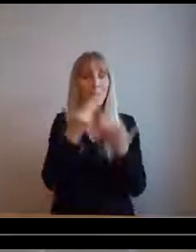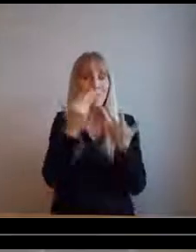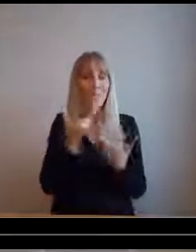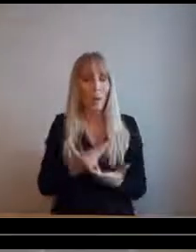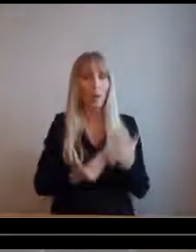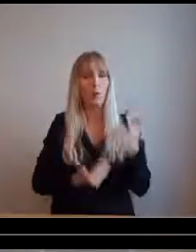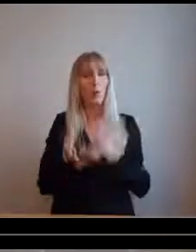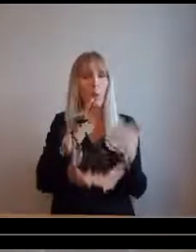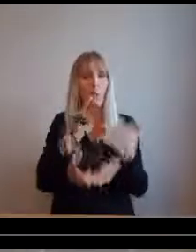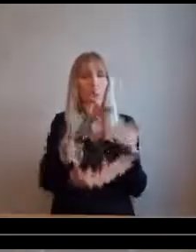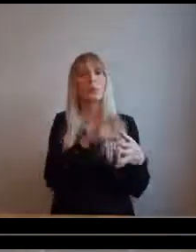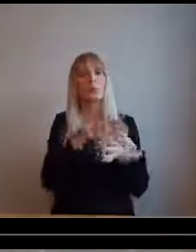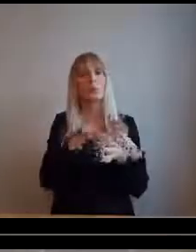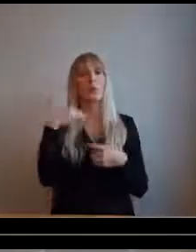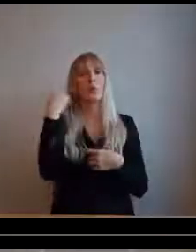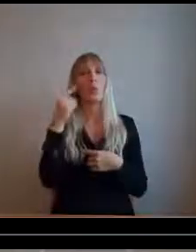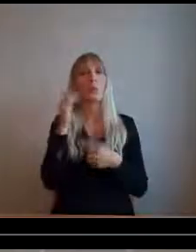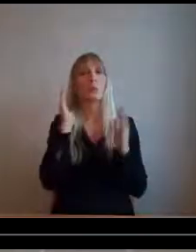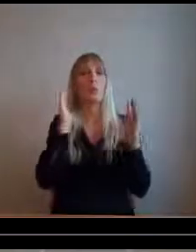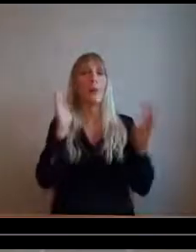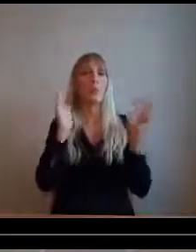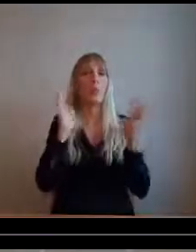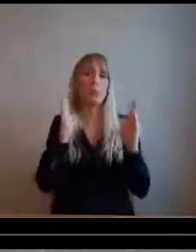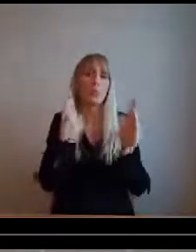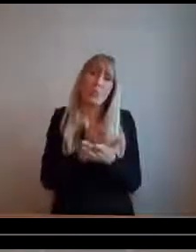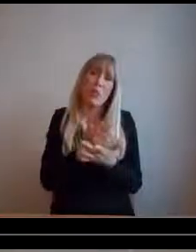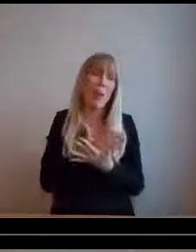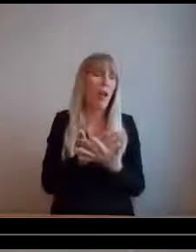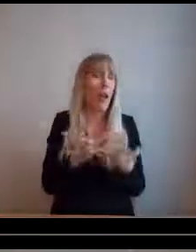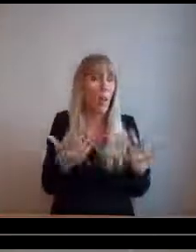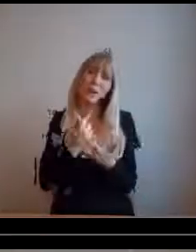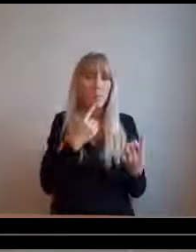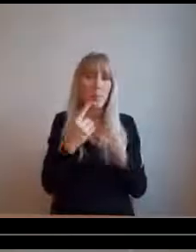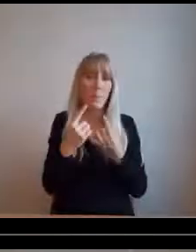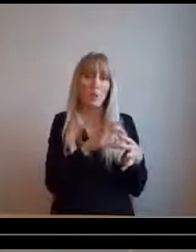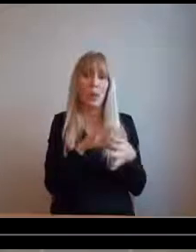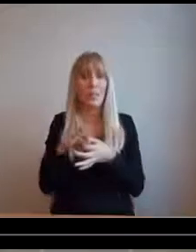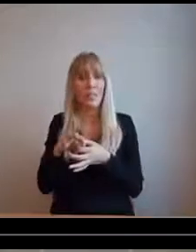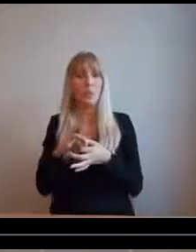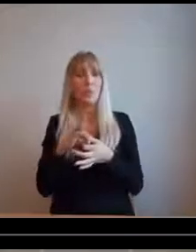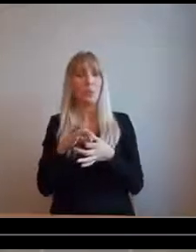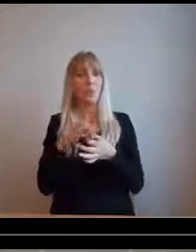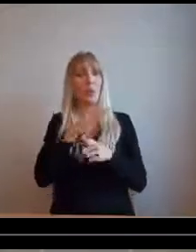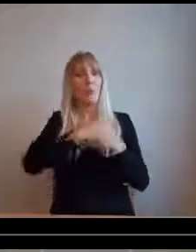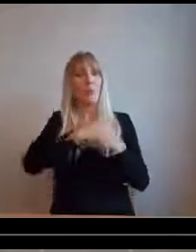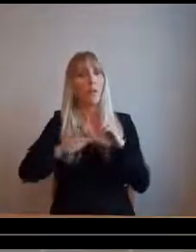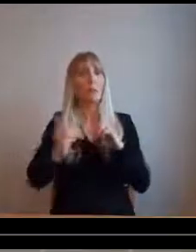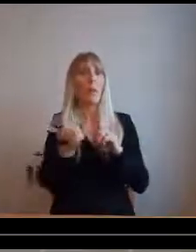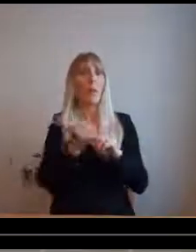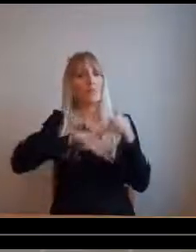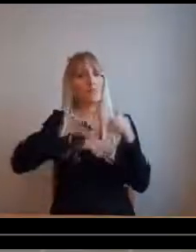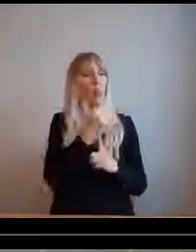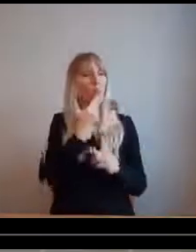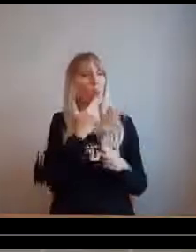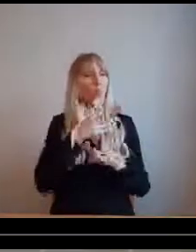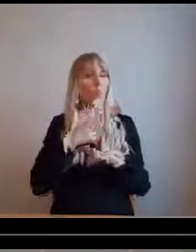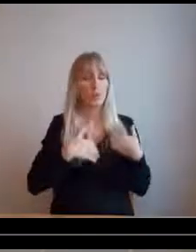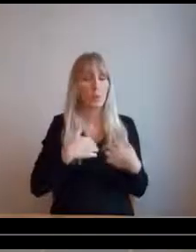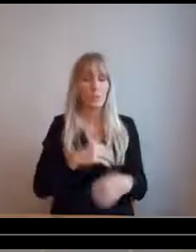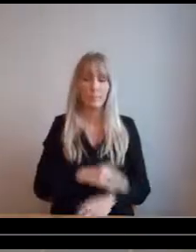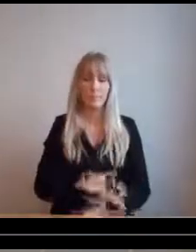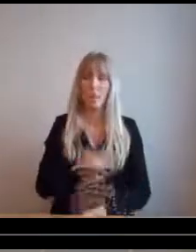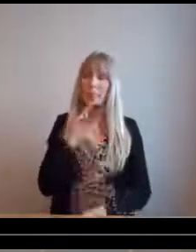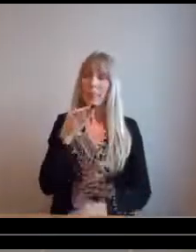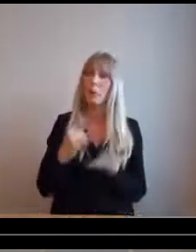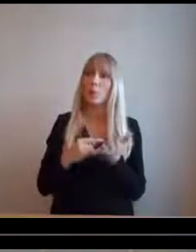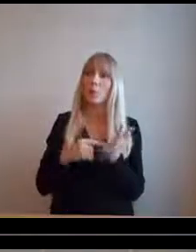now. So there's quite a lot in the environmental arena, and yeah, thank you again for your interest. Thanks, Steve.